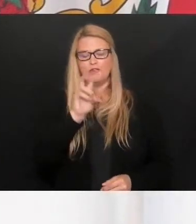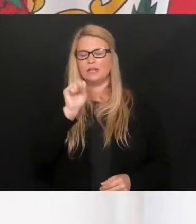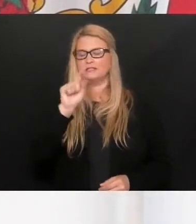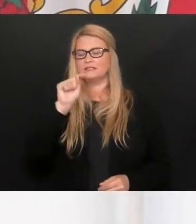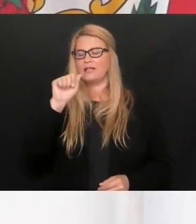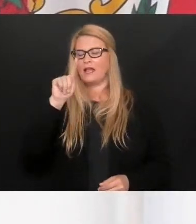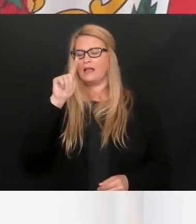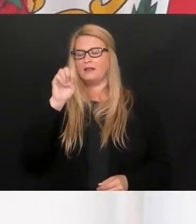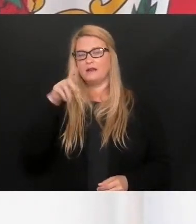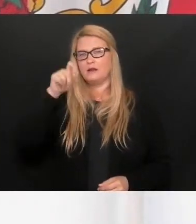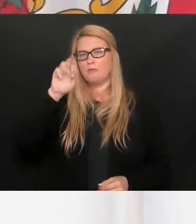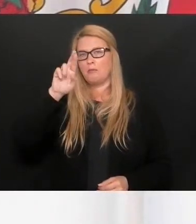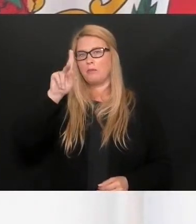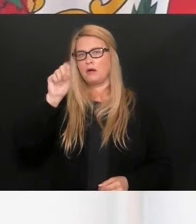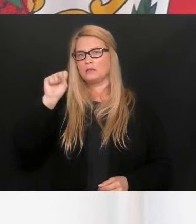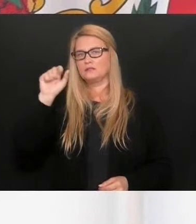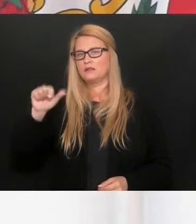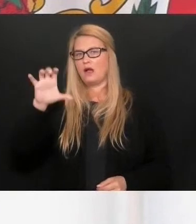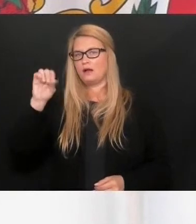wvstateparks.com.